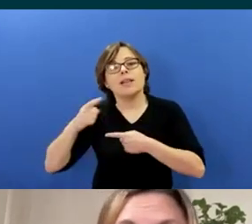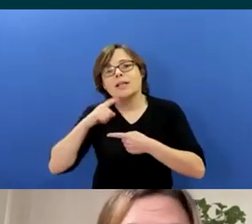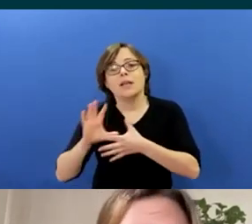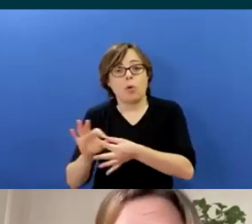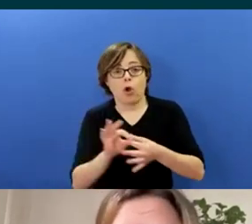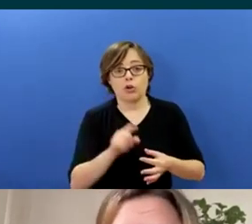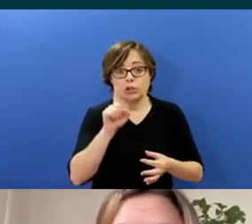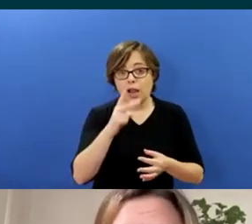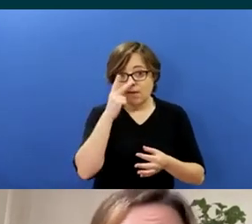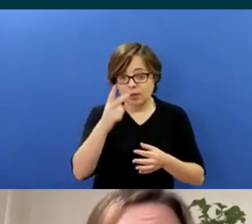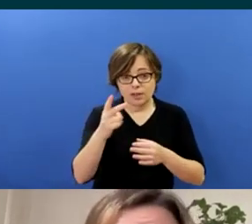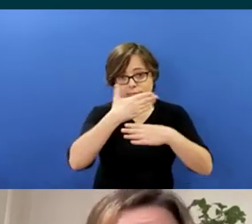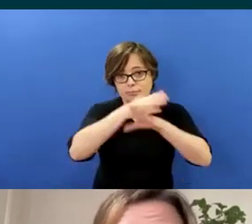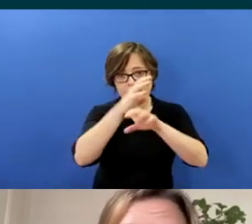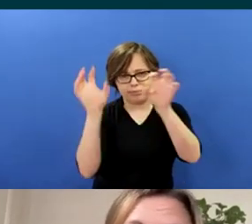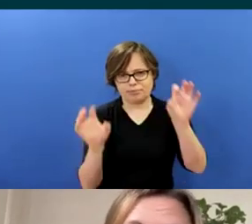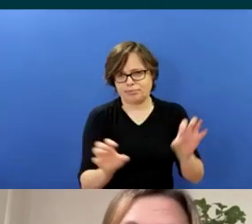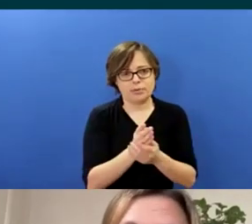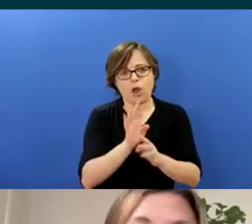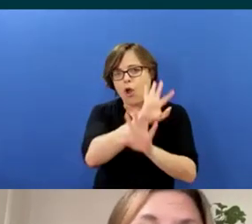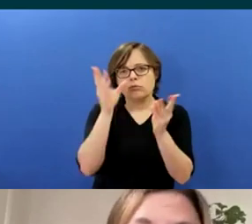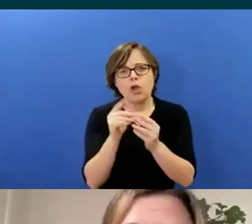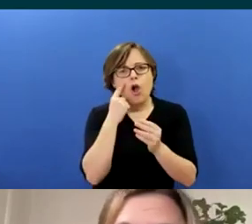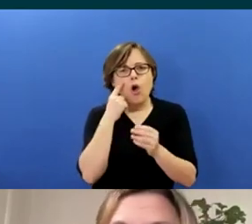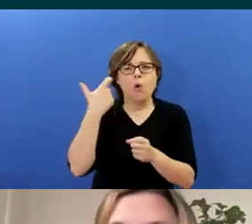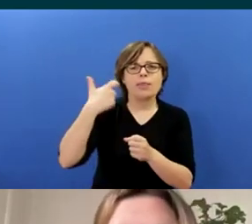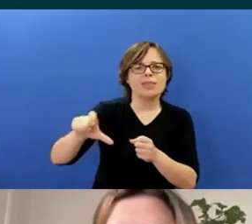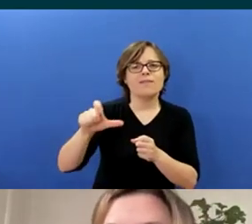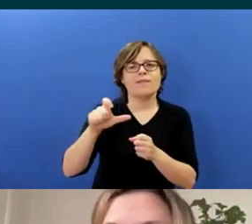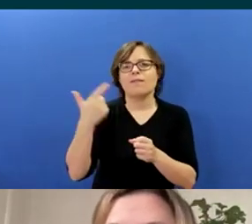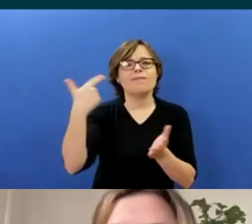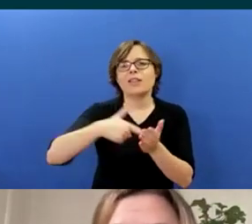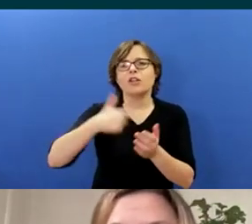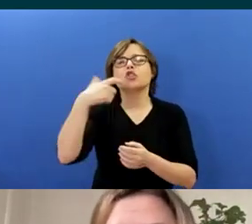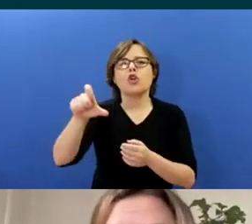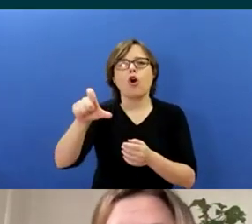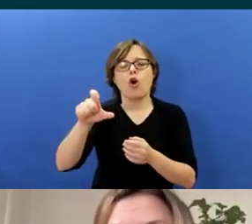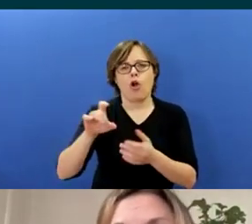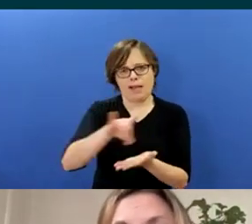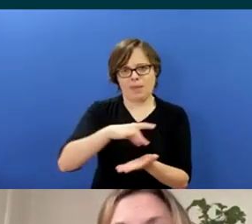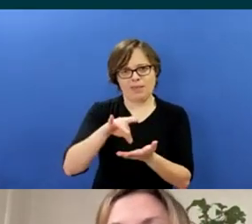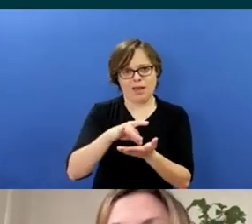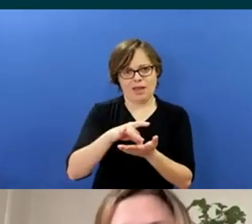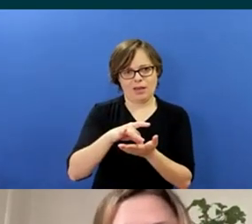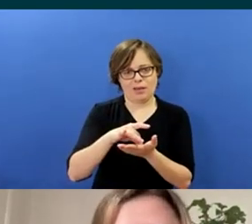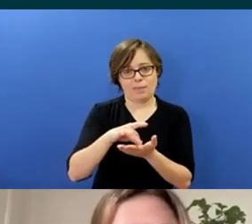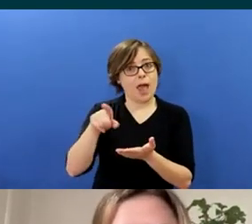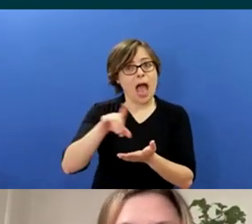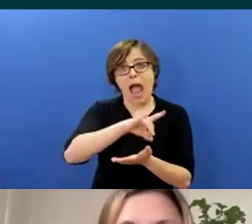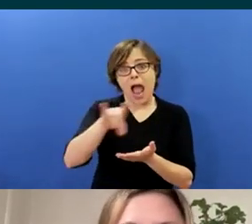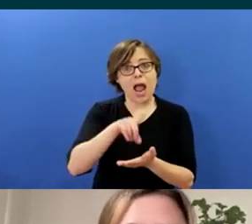around 2,100 municipalities with important degrees of autonomy as well. They manage